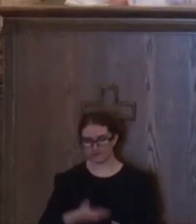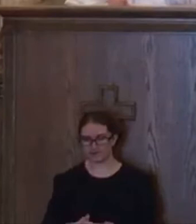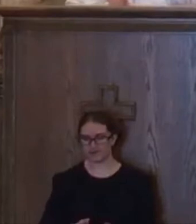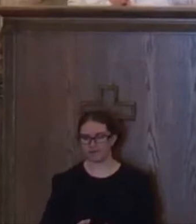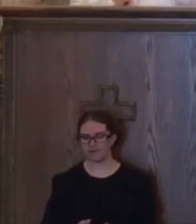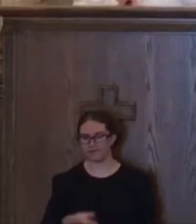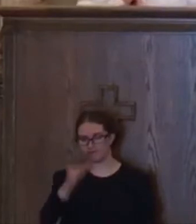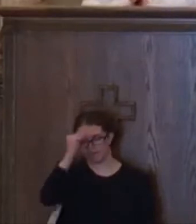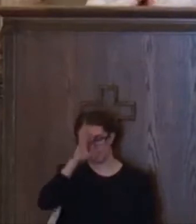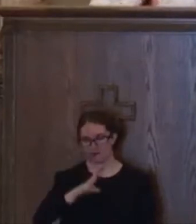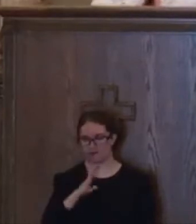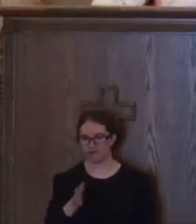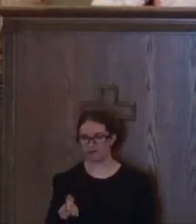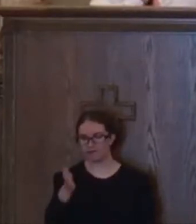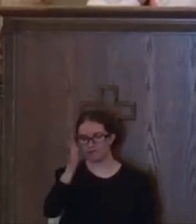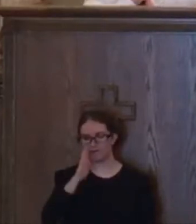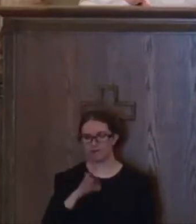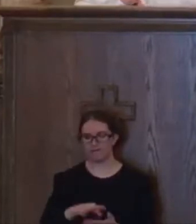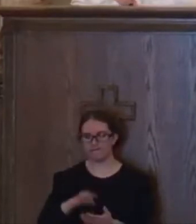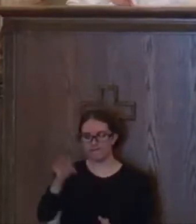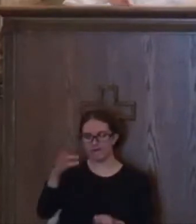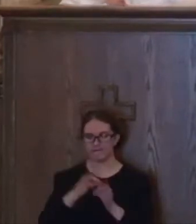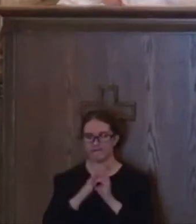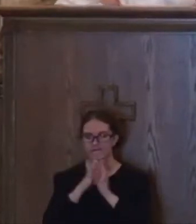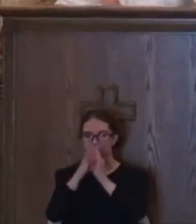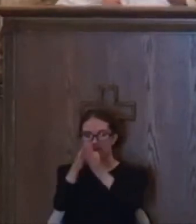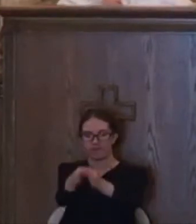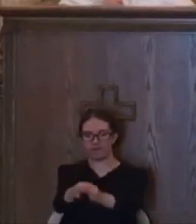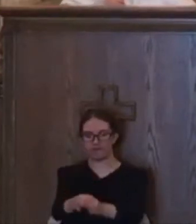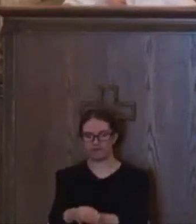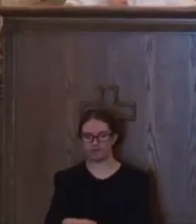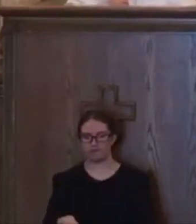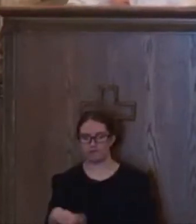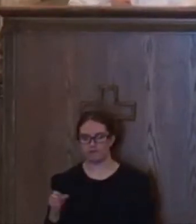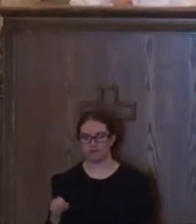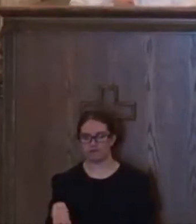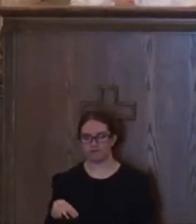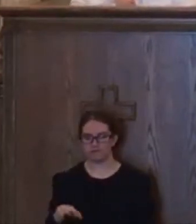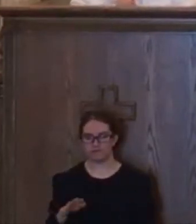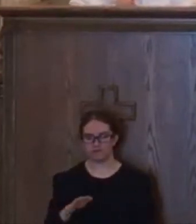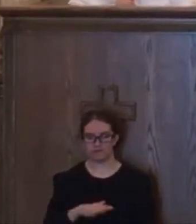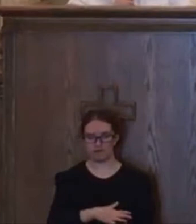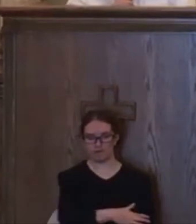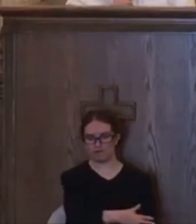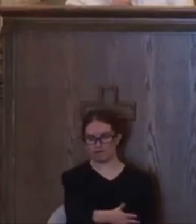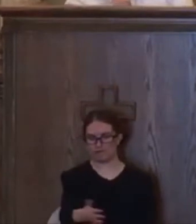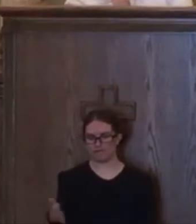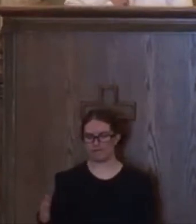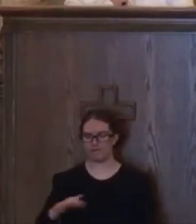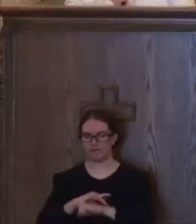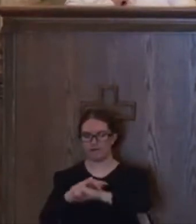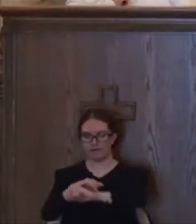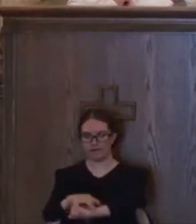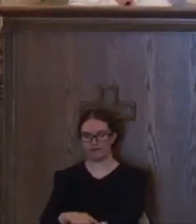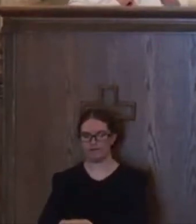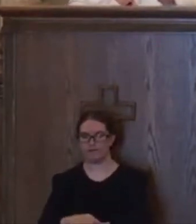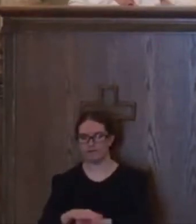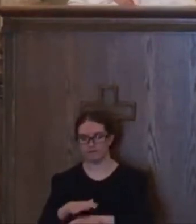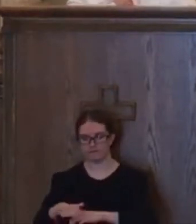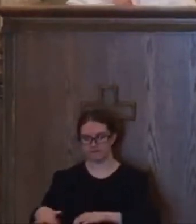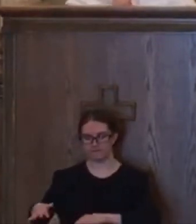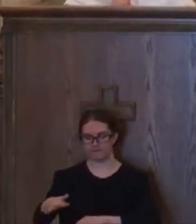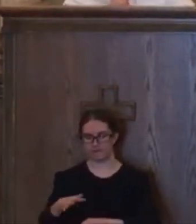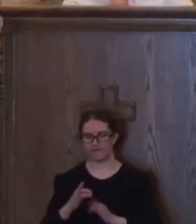cometh, shall he find faith on the earth? Shall he